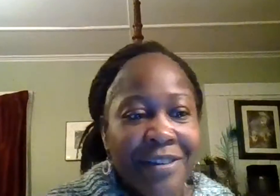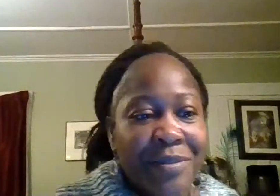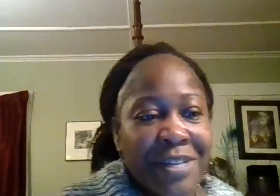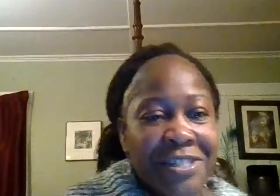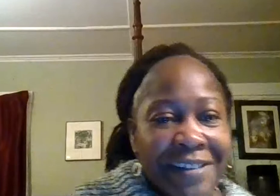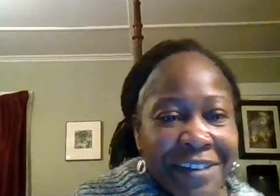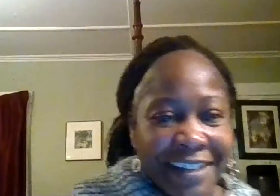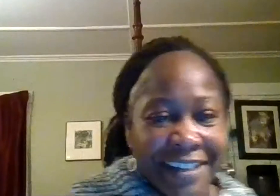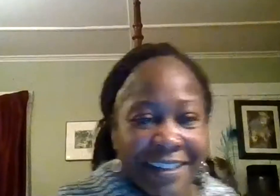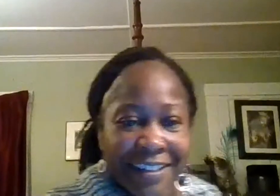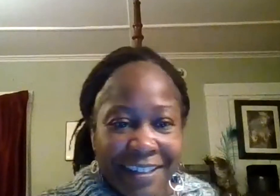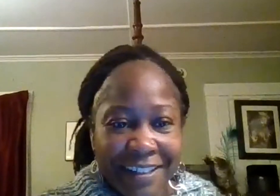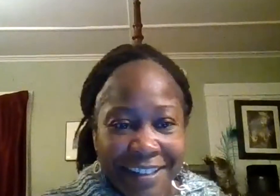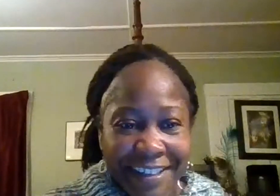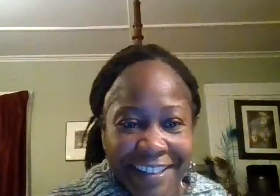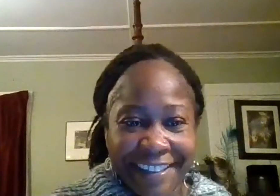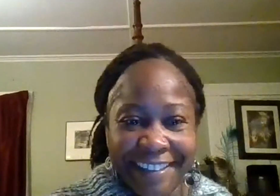Thank you so much, Leaf.